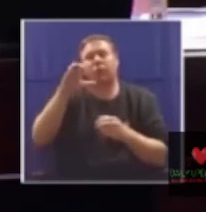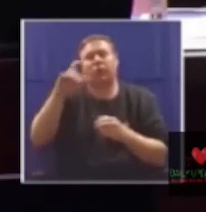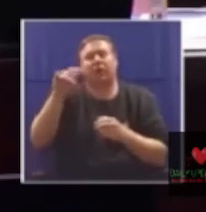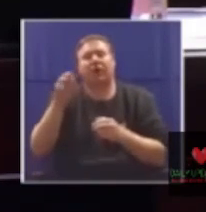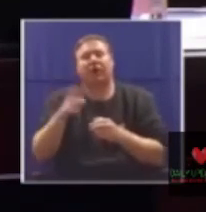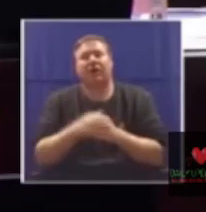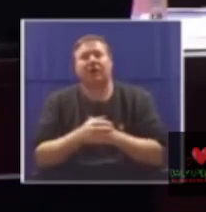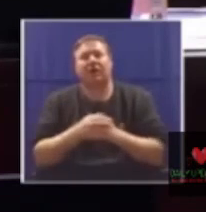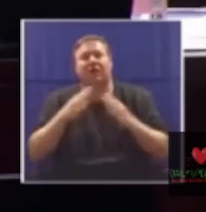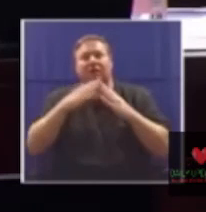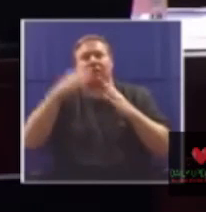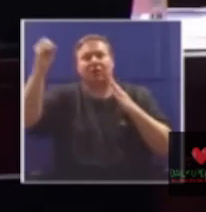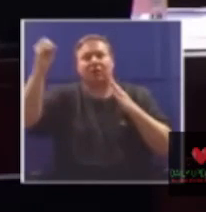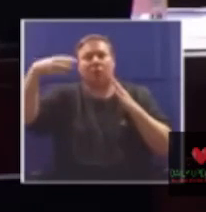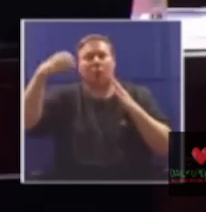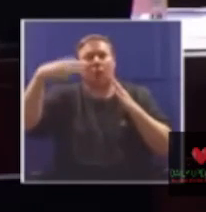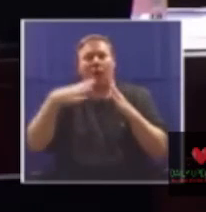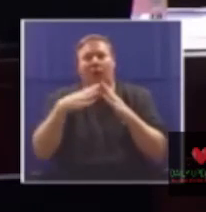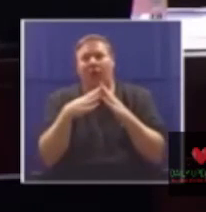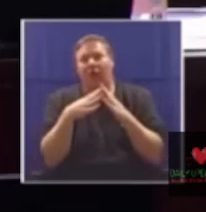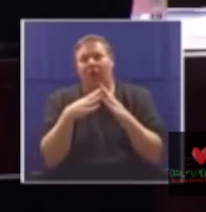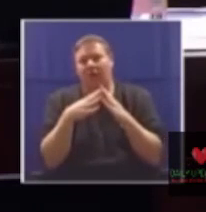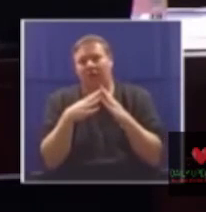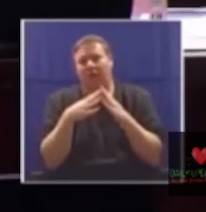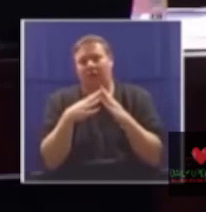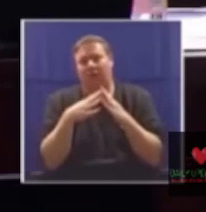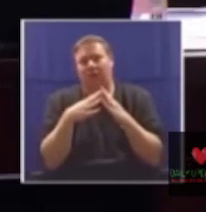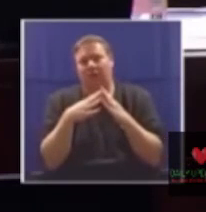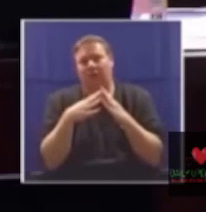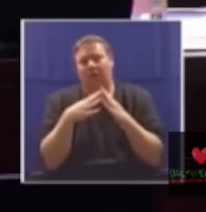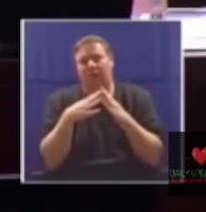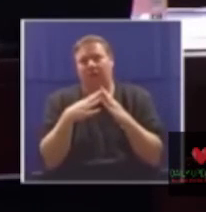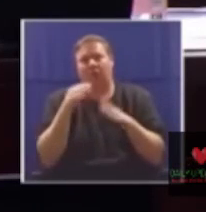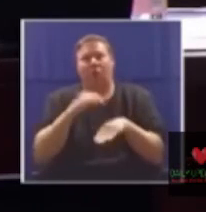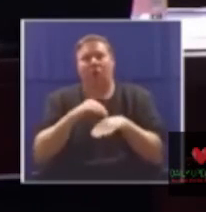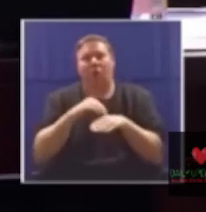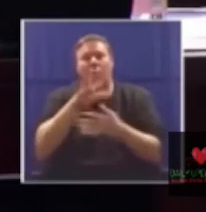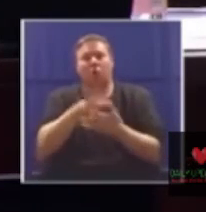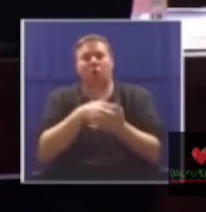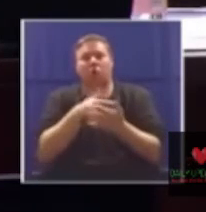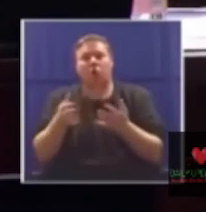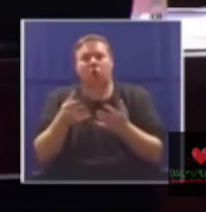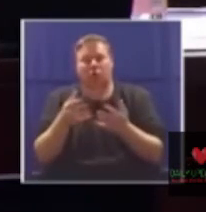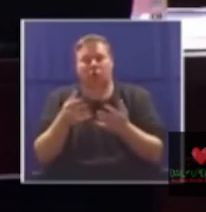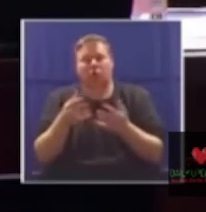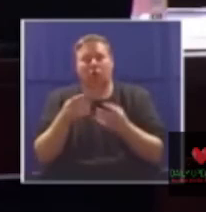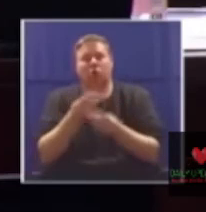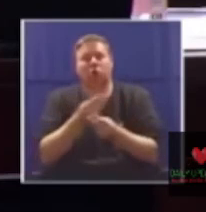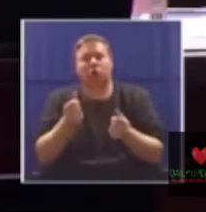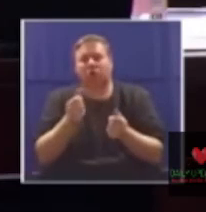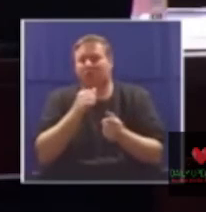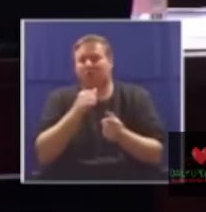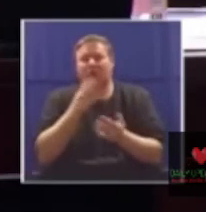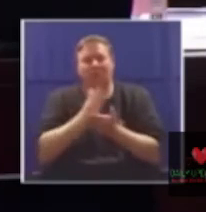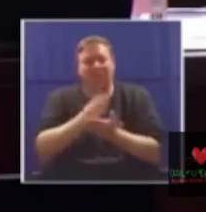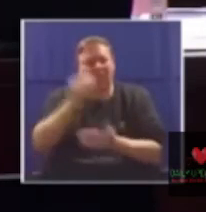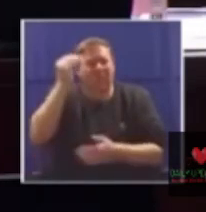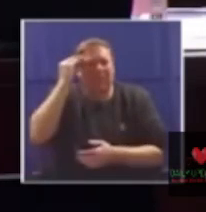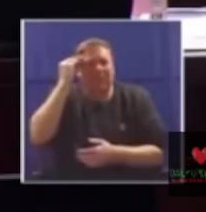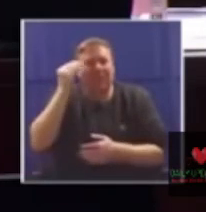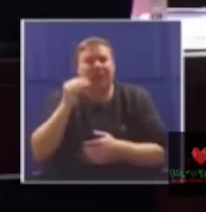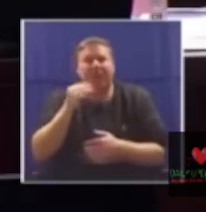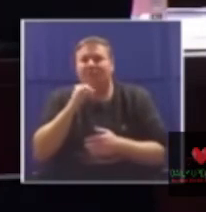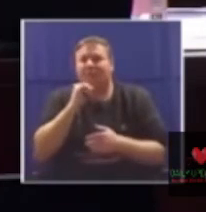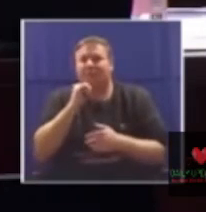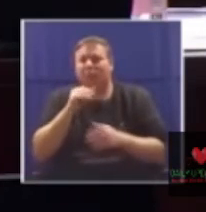Solar PVs are not an on-grid solution. You must get that into your head. They don't teach that